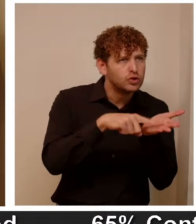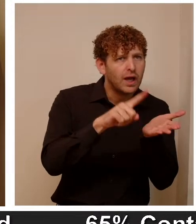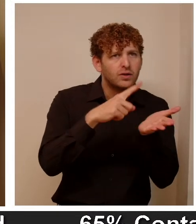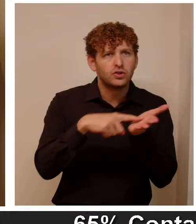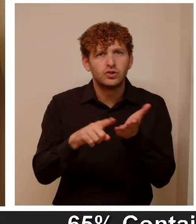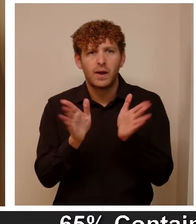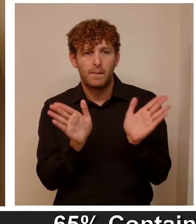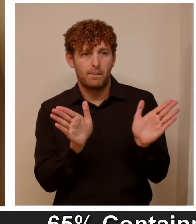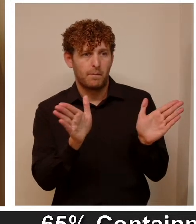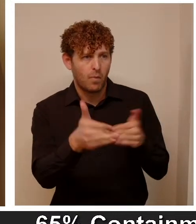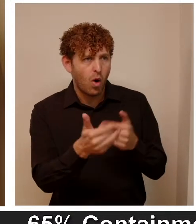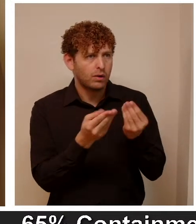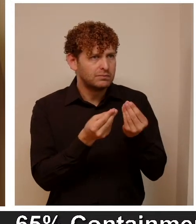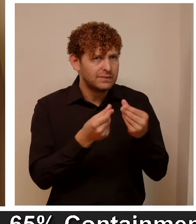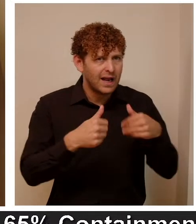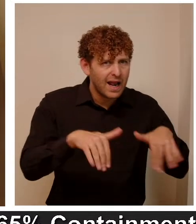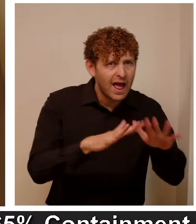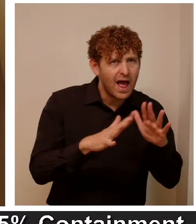about